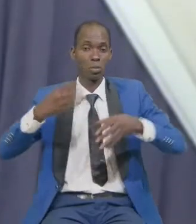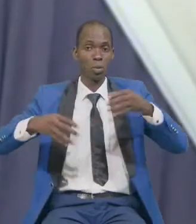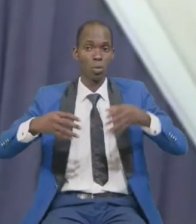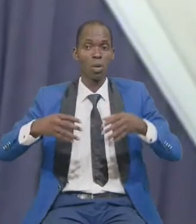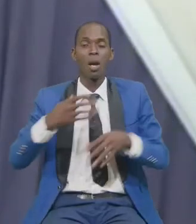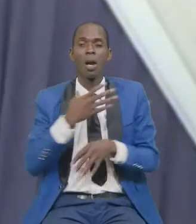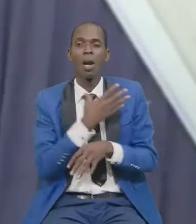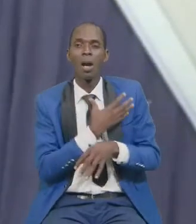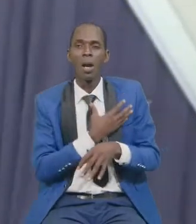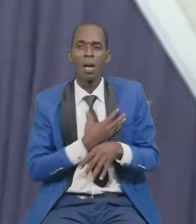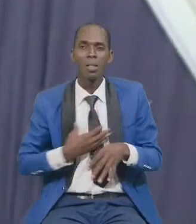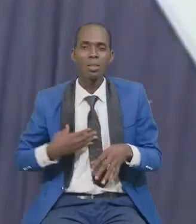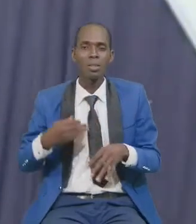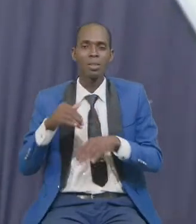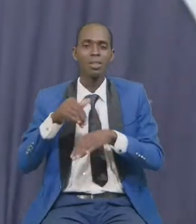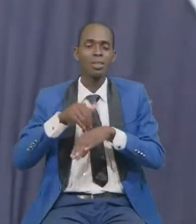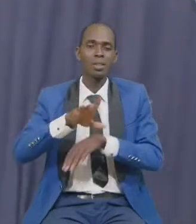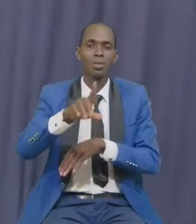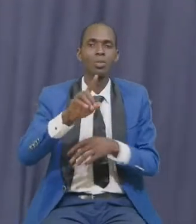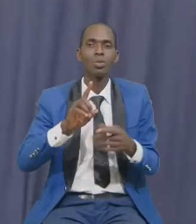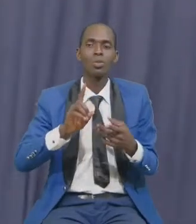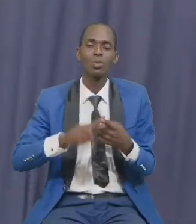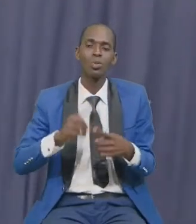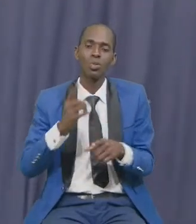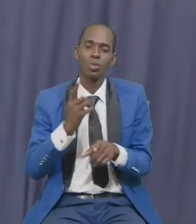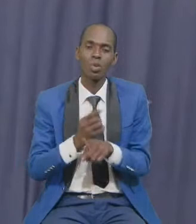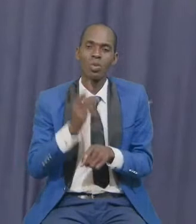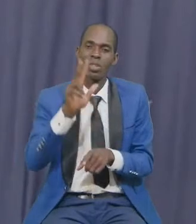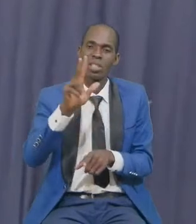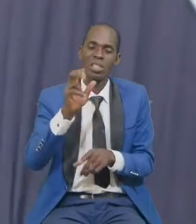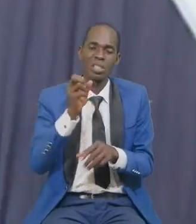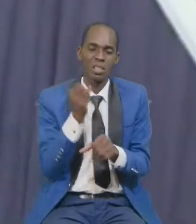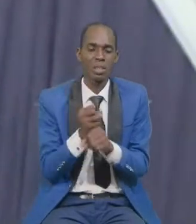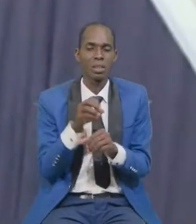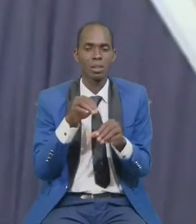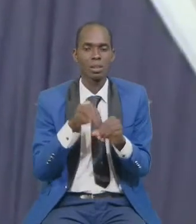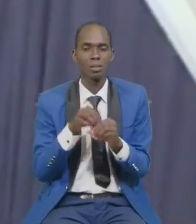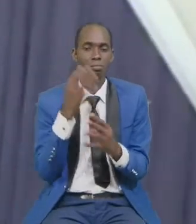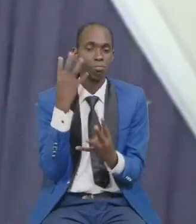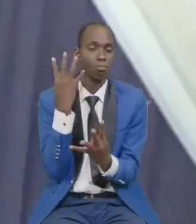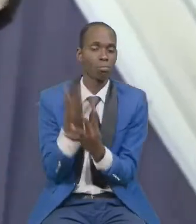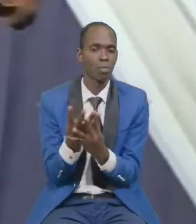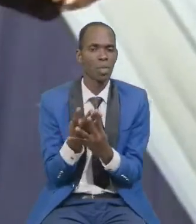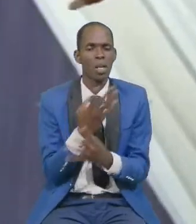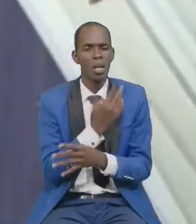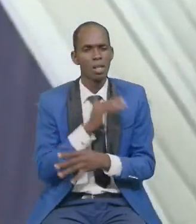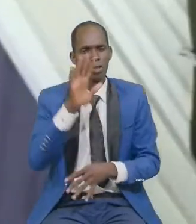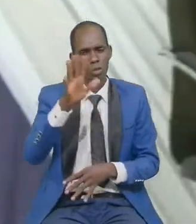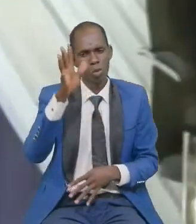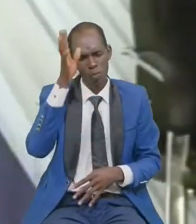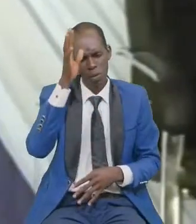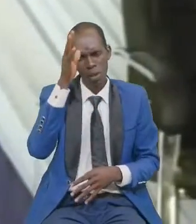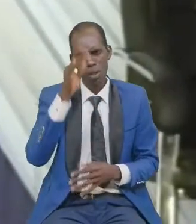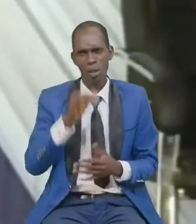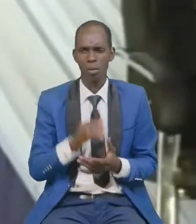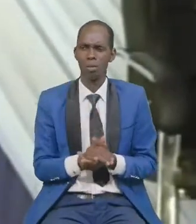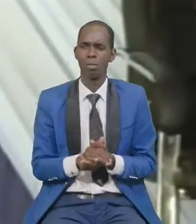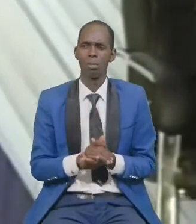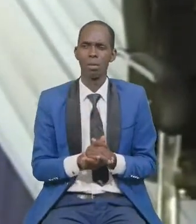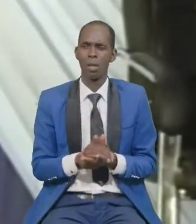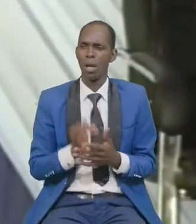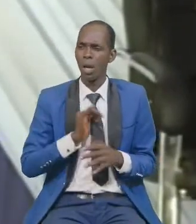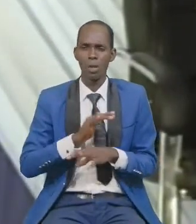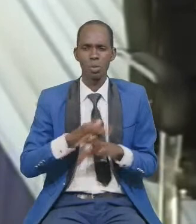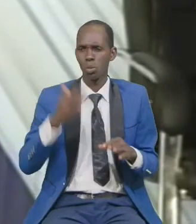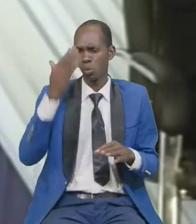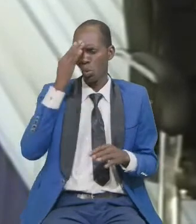to only 3 years imprisonment. And your father said, I don't know where he got the